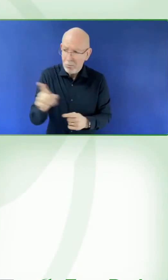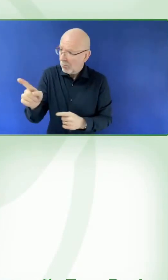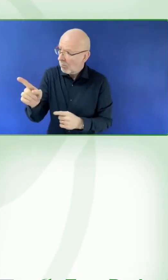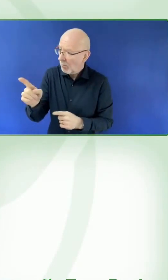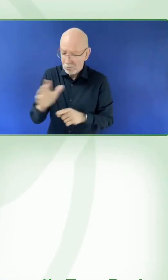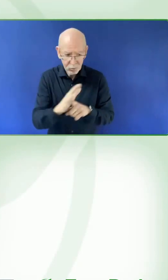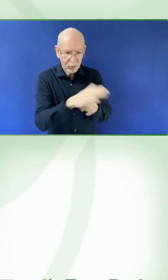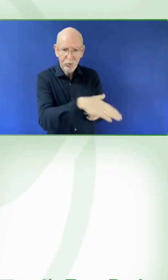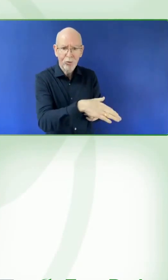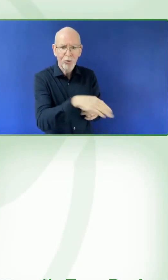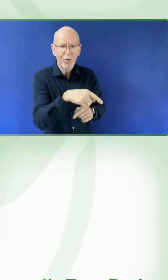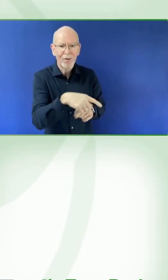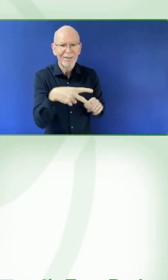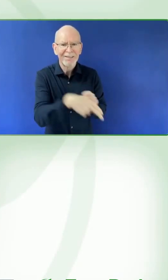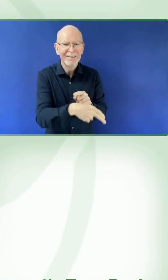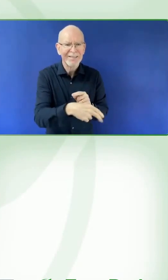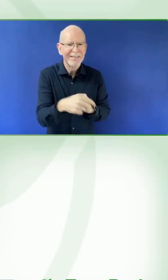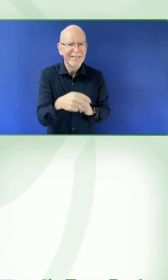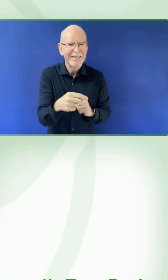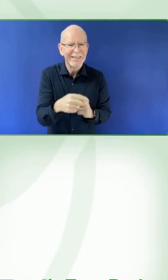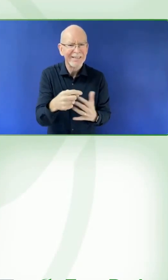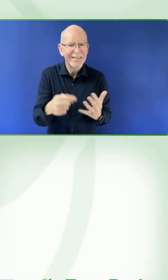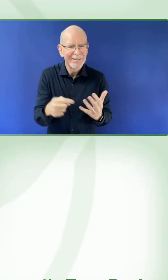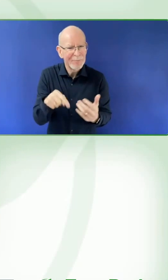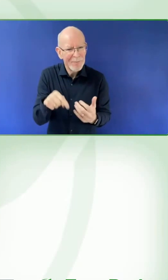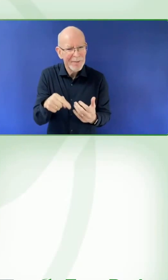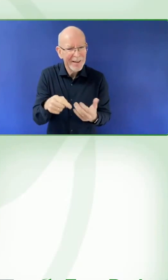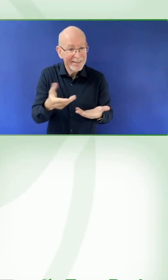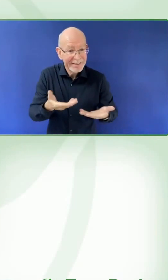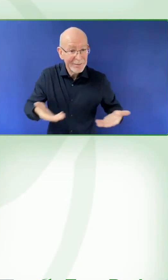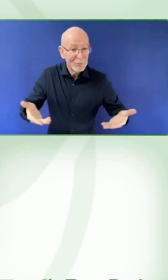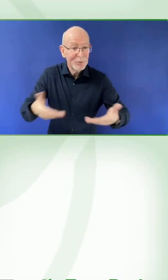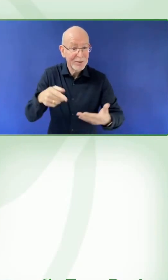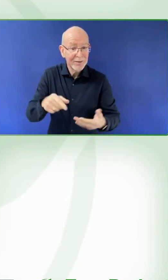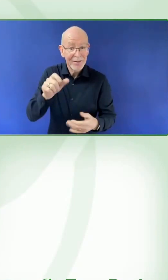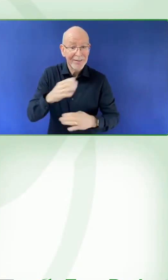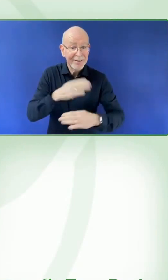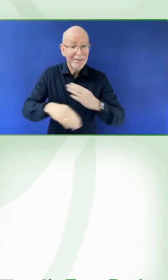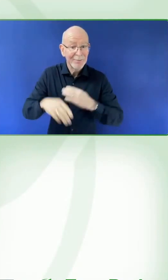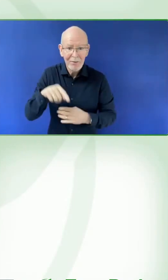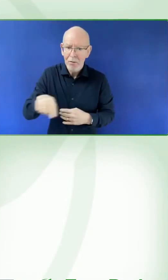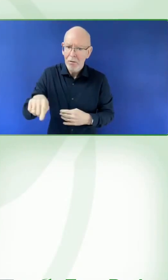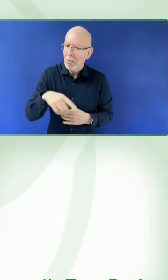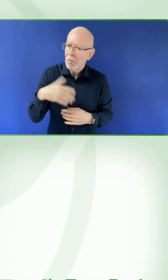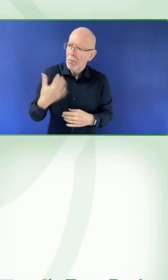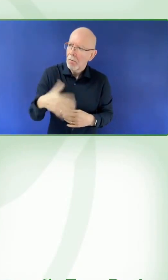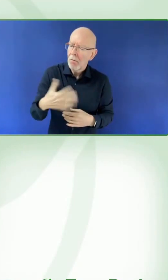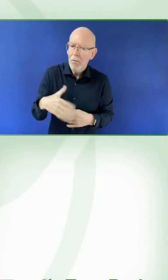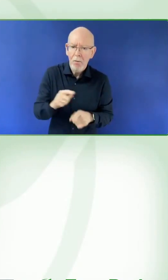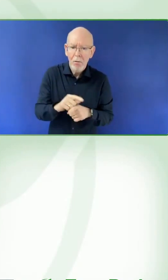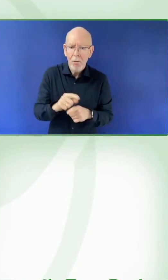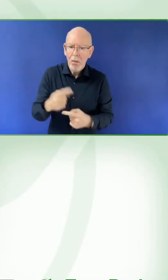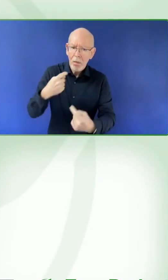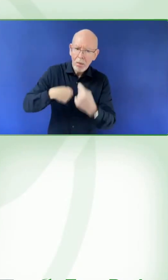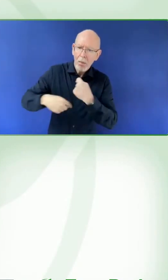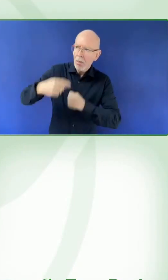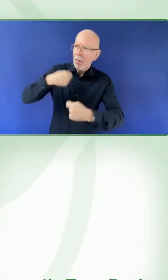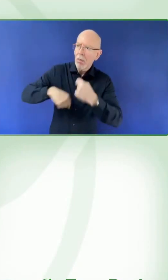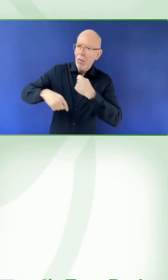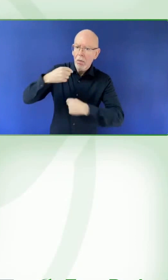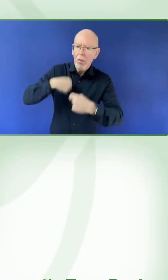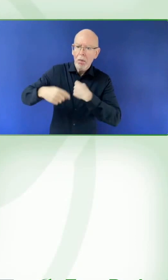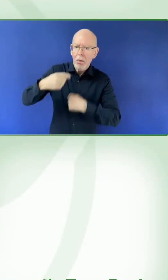objective in this project was addressing and creating awareness of sexual and reproductive rights of people with intellectual